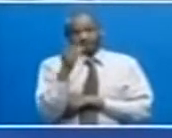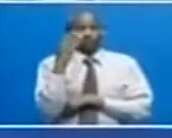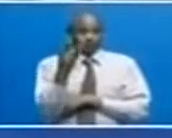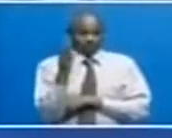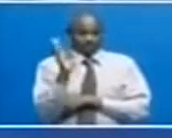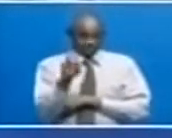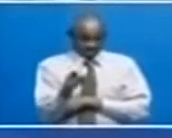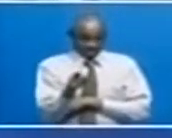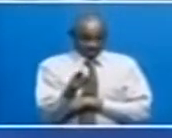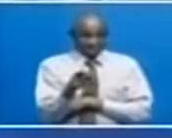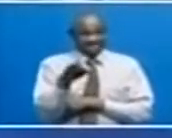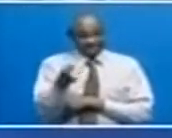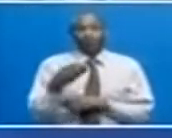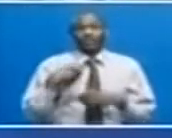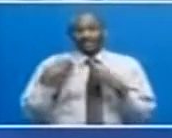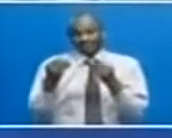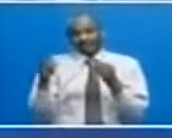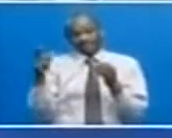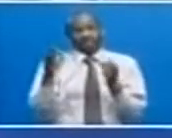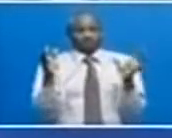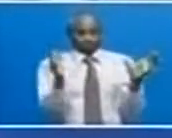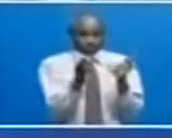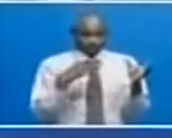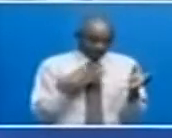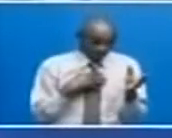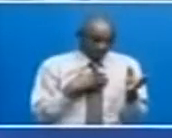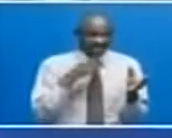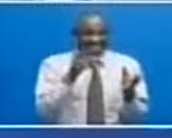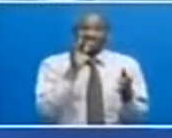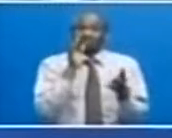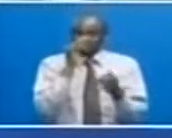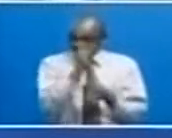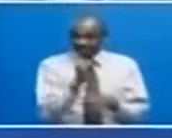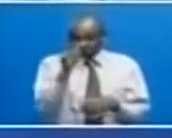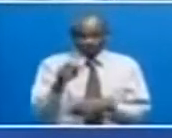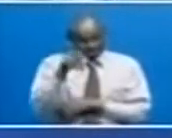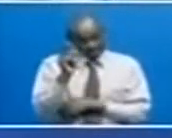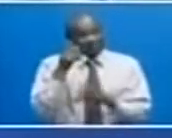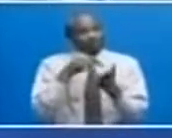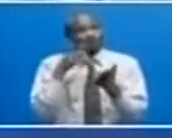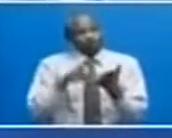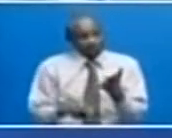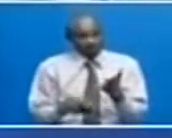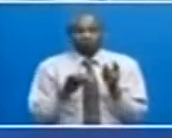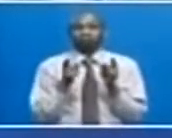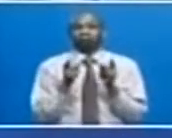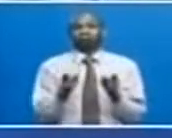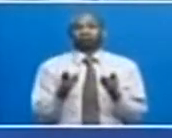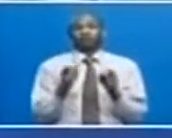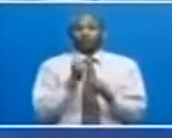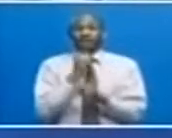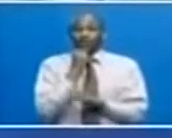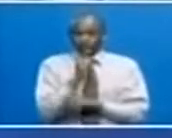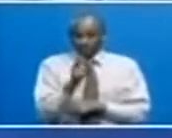the balance of the lending is to the retail sector, which is essentially individuals, including Mshwari, where the